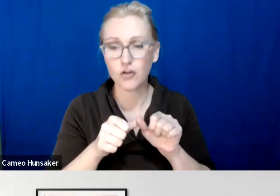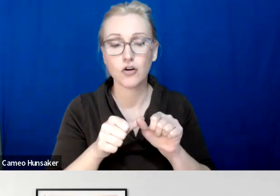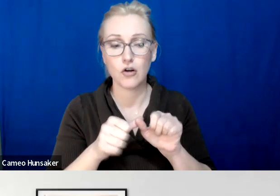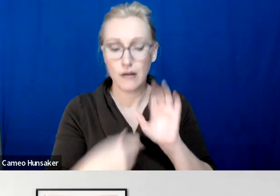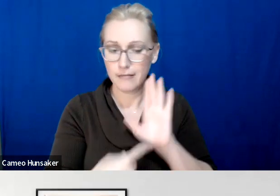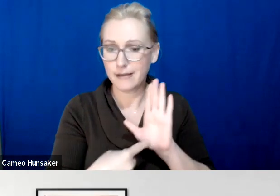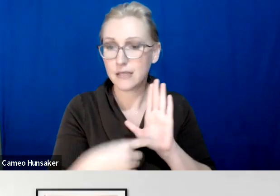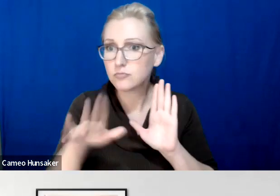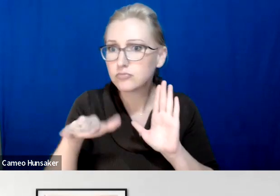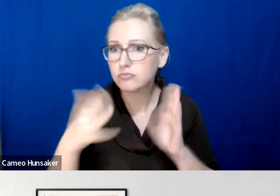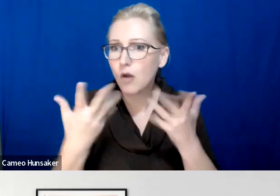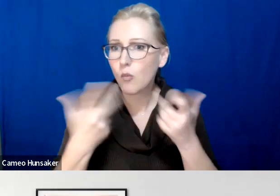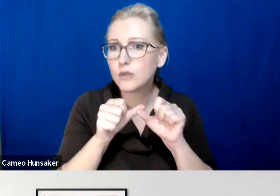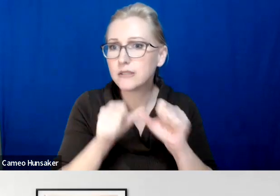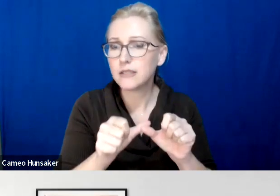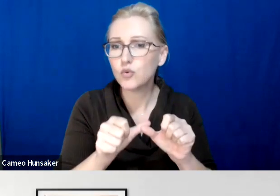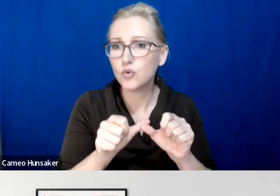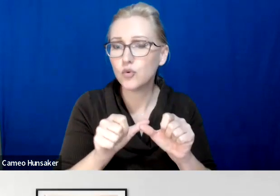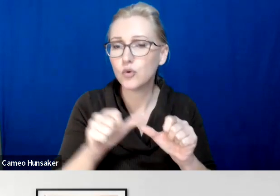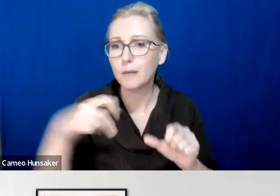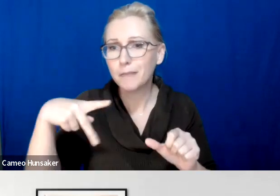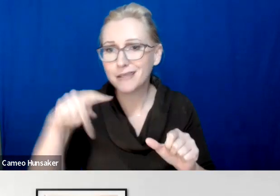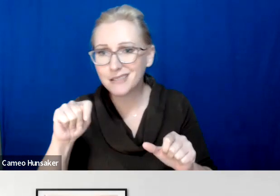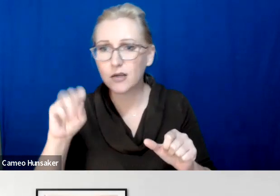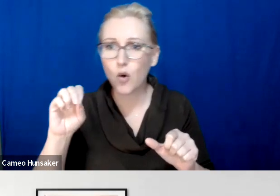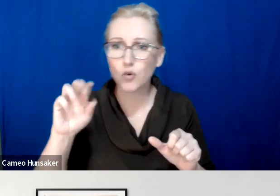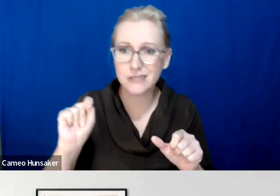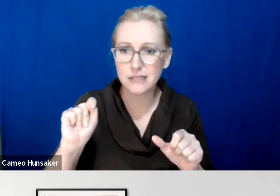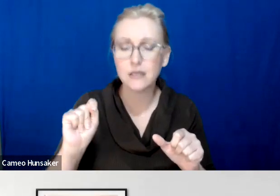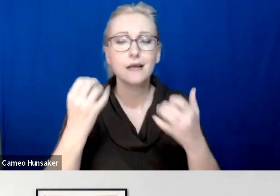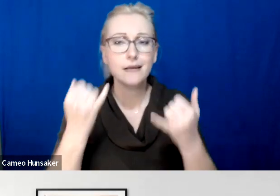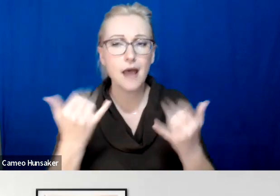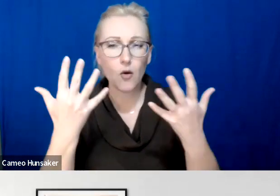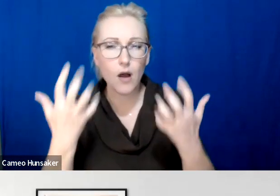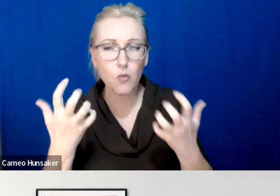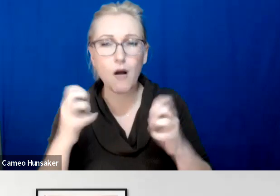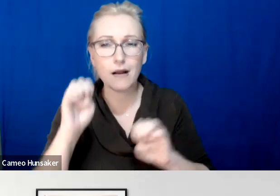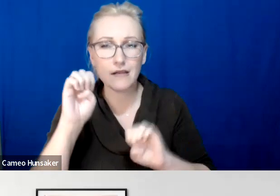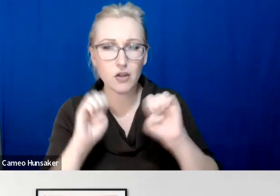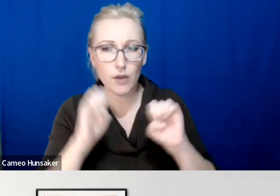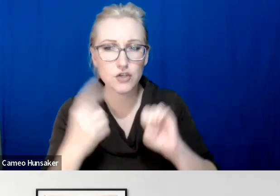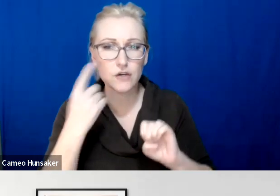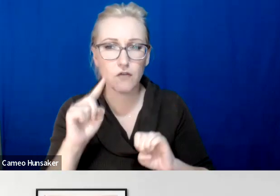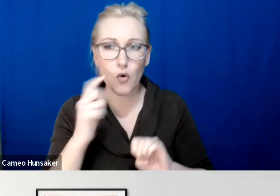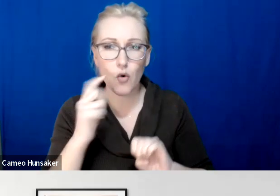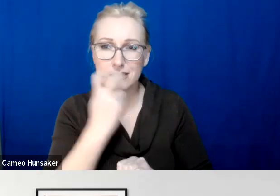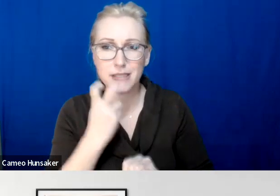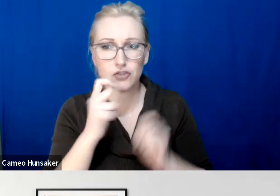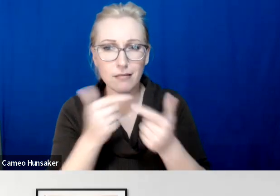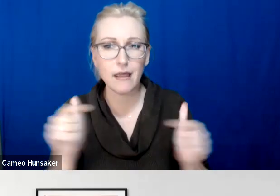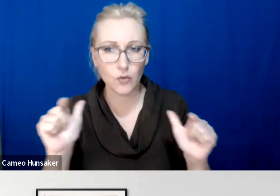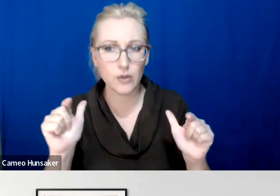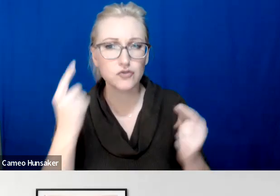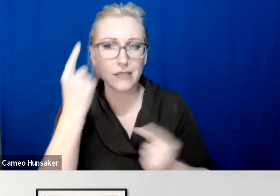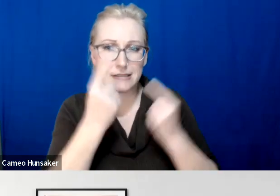the services that they're already getting, but I would like them to be evaluated in the area of speech language for consideration of that service as well.